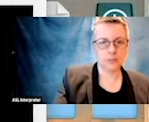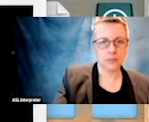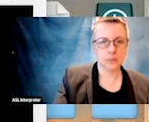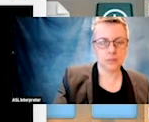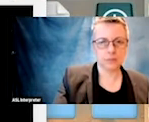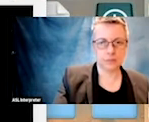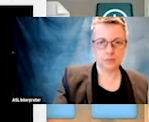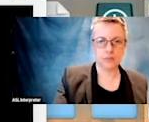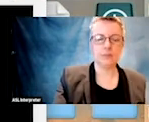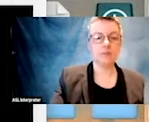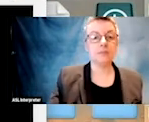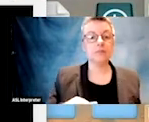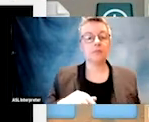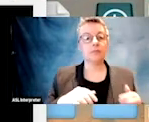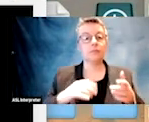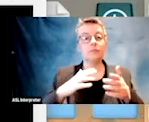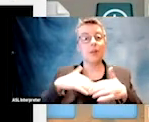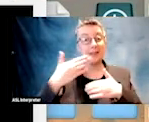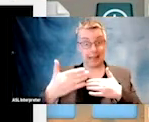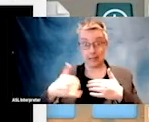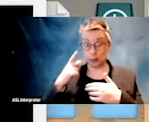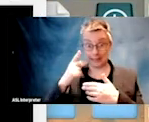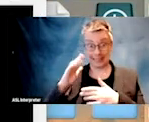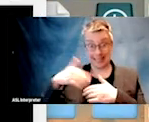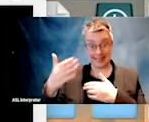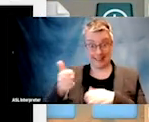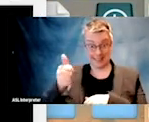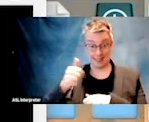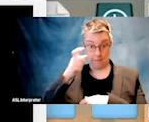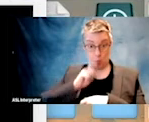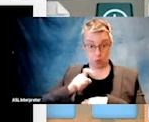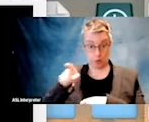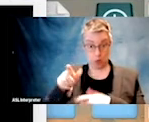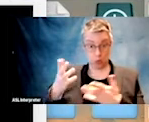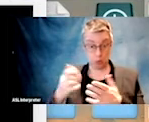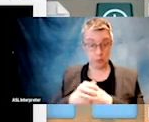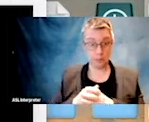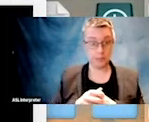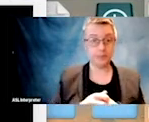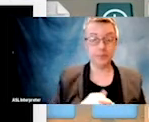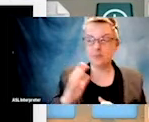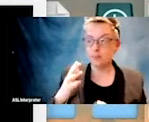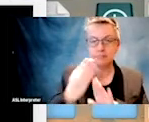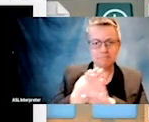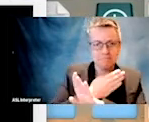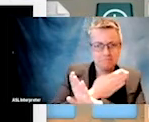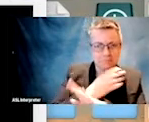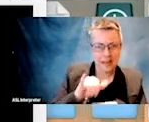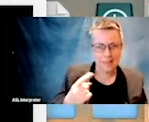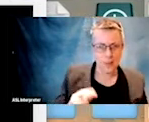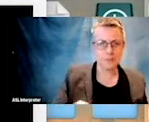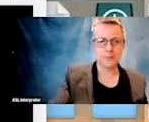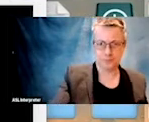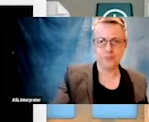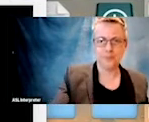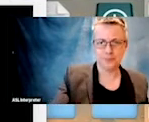next in, next in the queue. Um. It's the previous one. Yeah. Do you, do